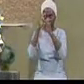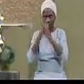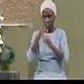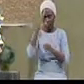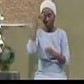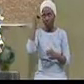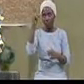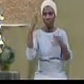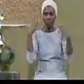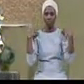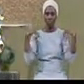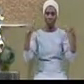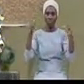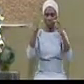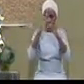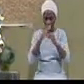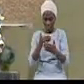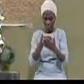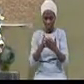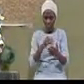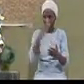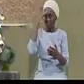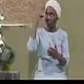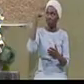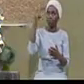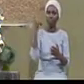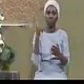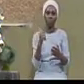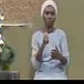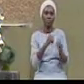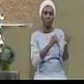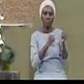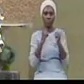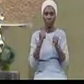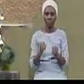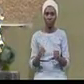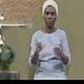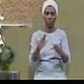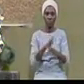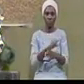bow before Him. What a mighty God we serve.